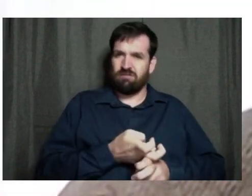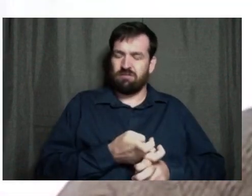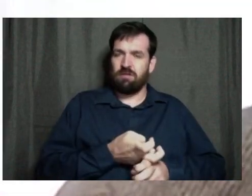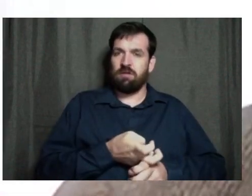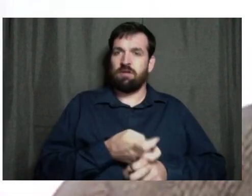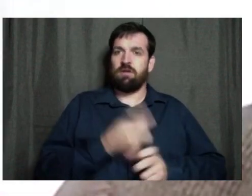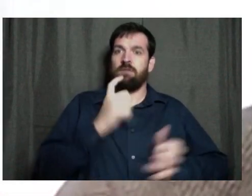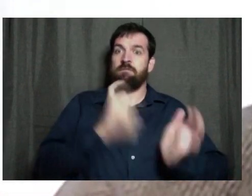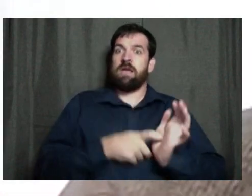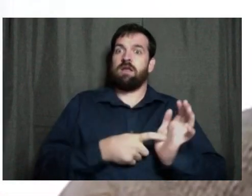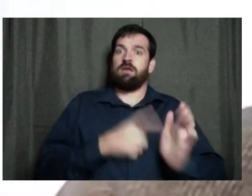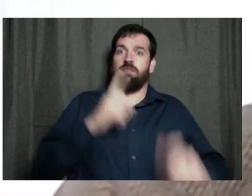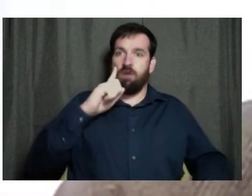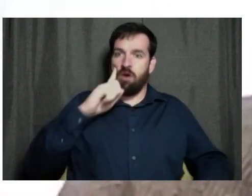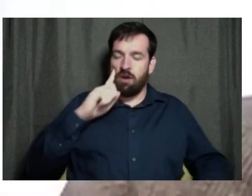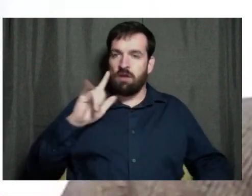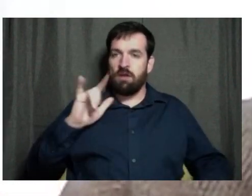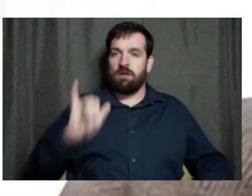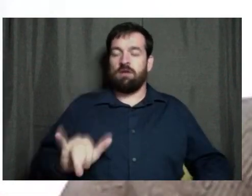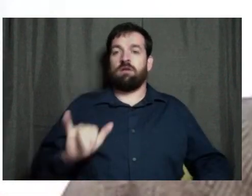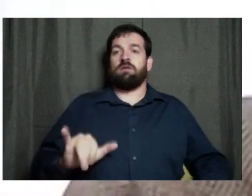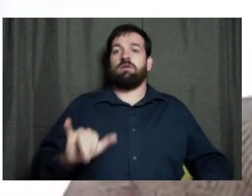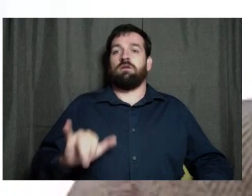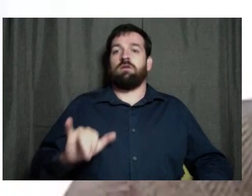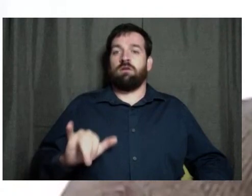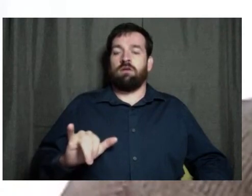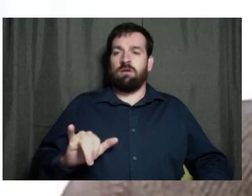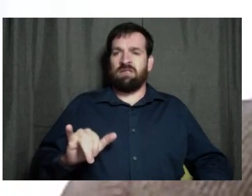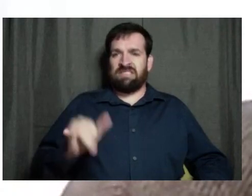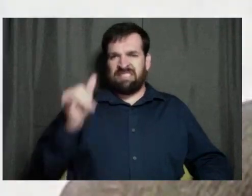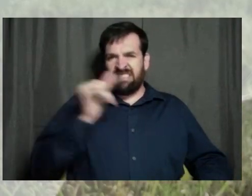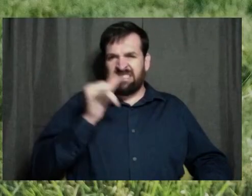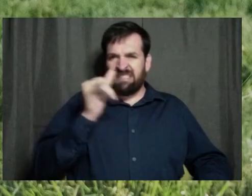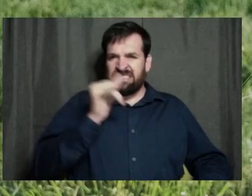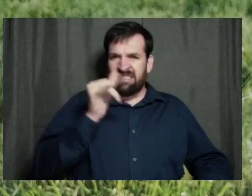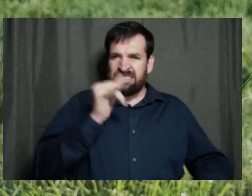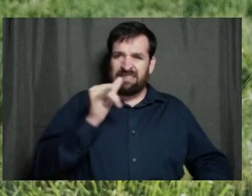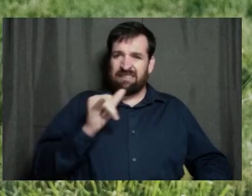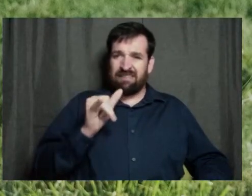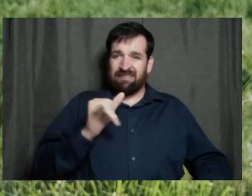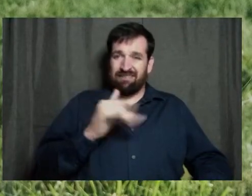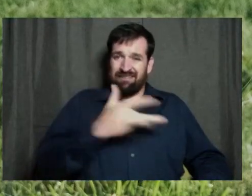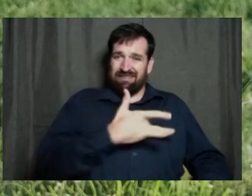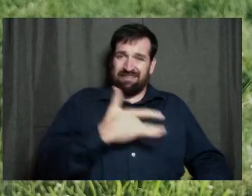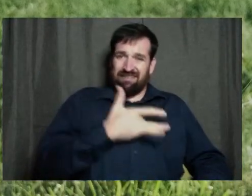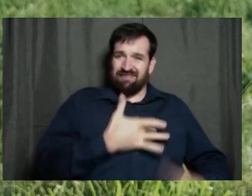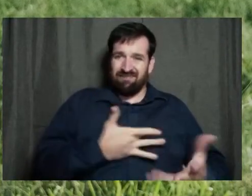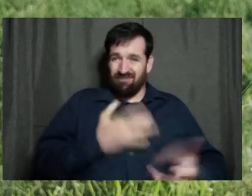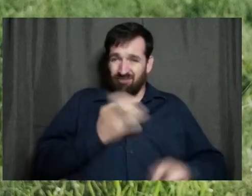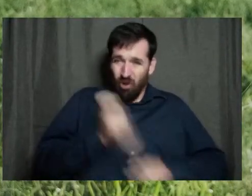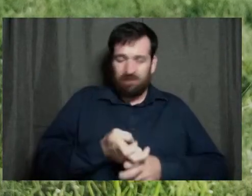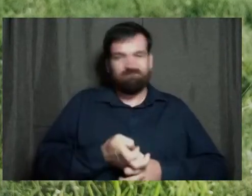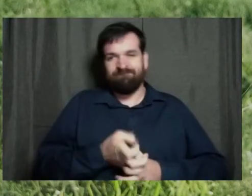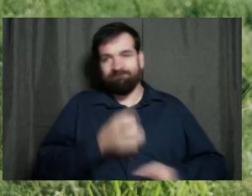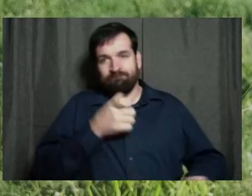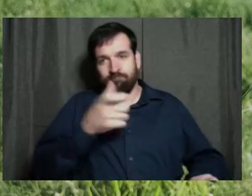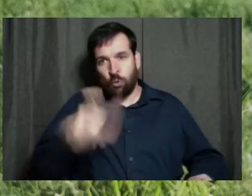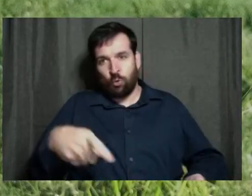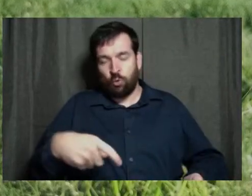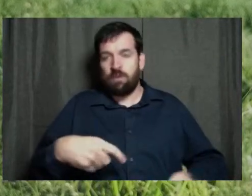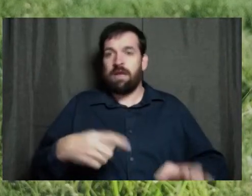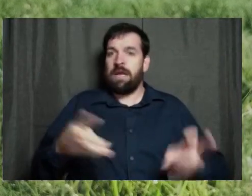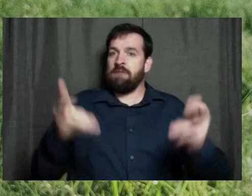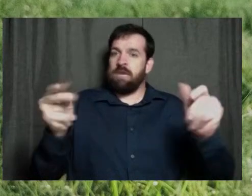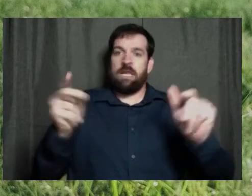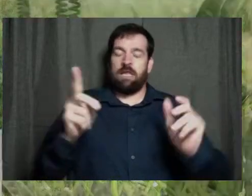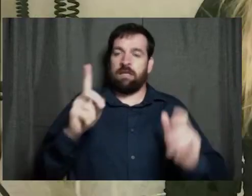in my mind, oh, yikes, like lumps in your breast should not be hard. So immediately my radar went off and I